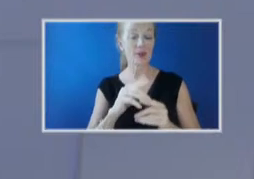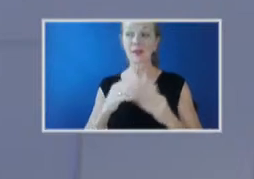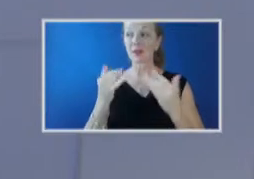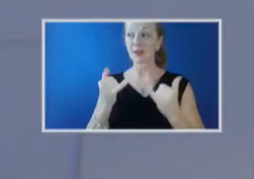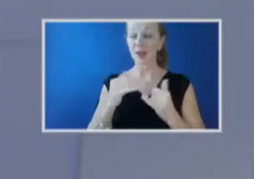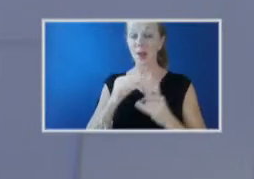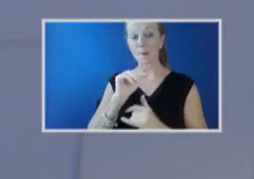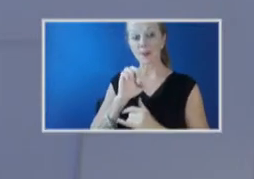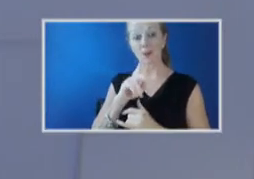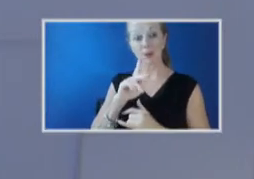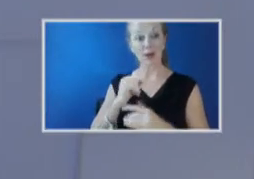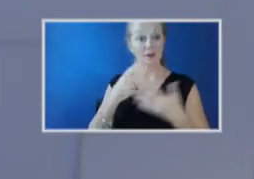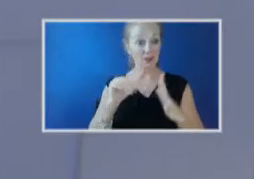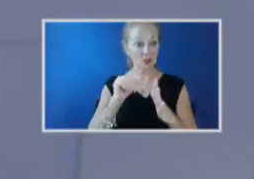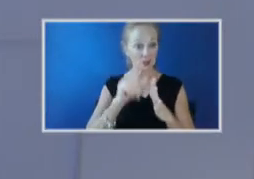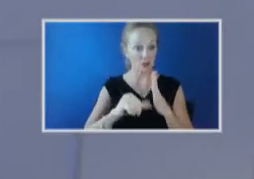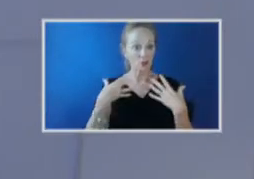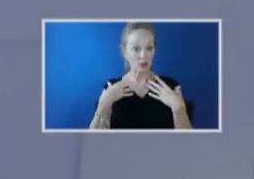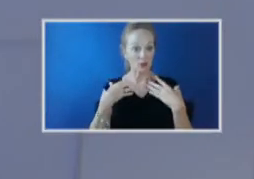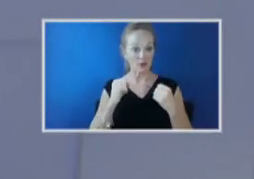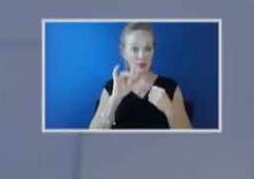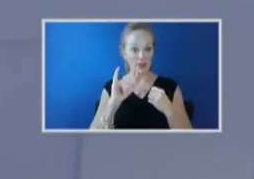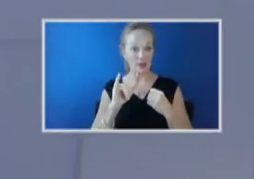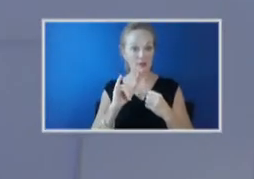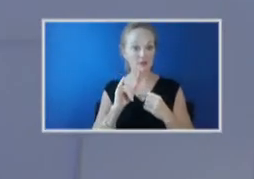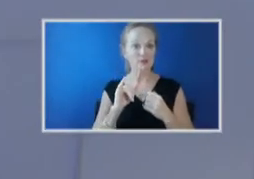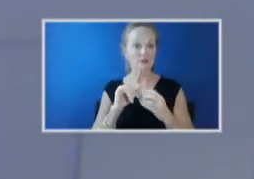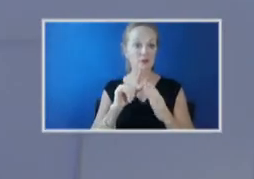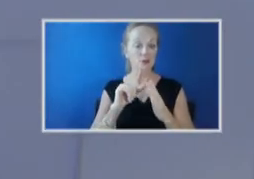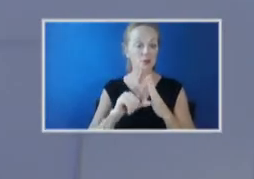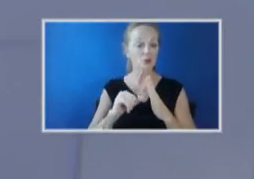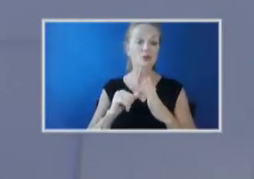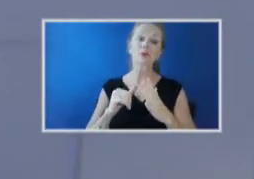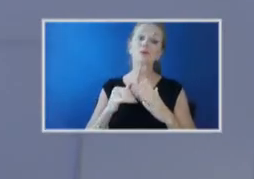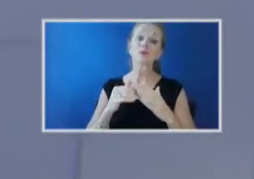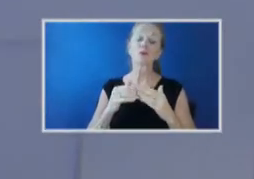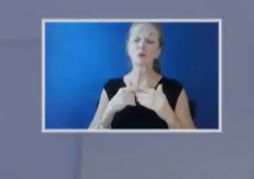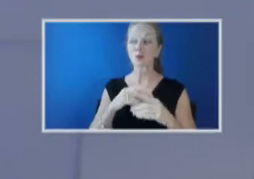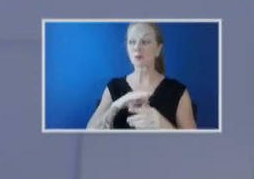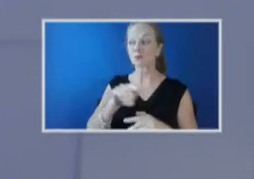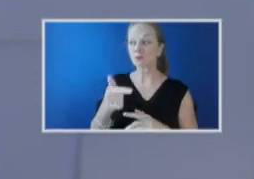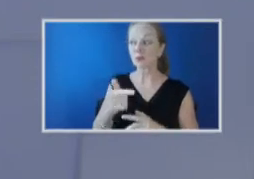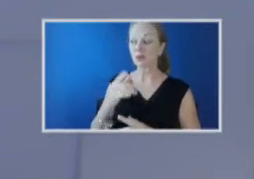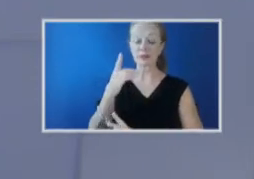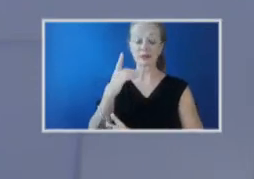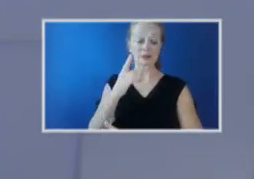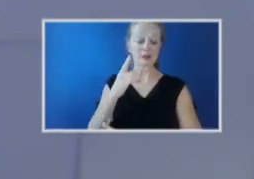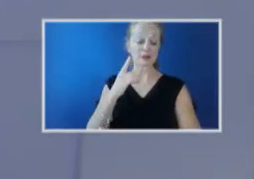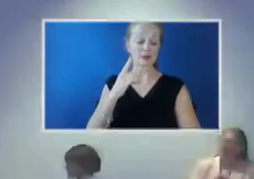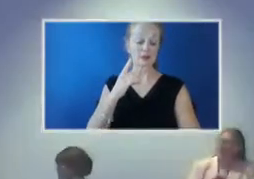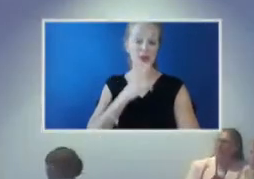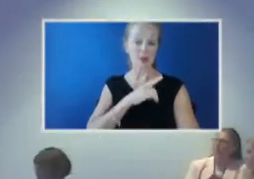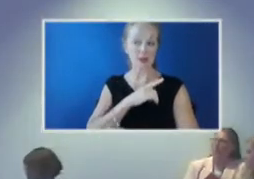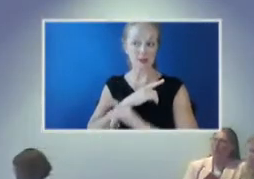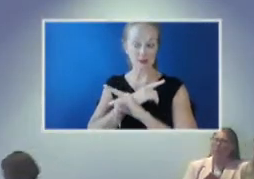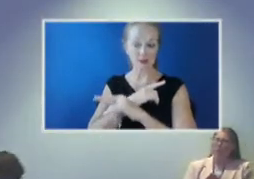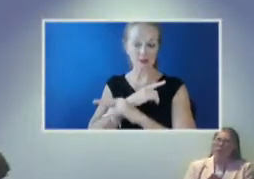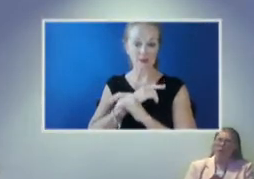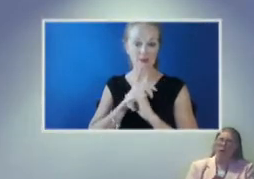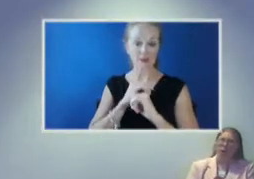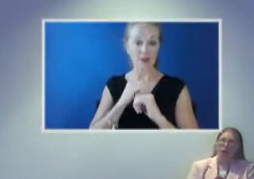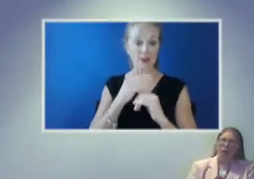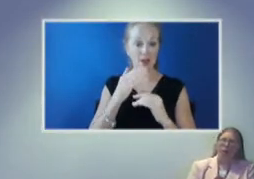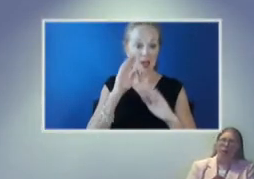surgery, and he's recovering from that surgery, and so we're joined by the deputy. Introduce yourself, please. Good evening.